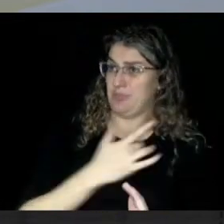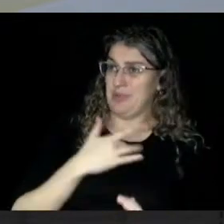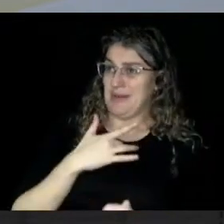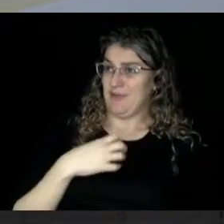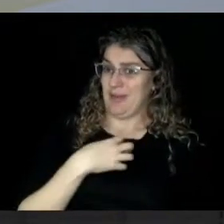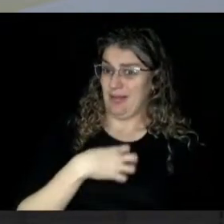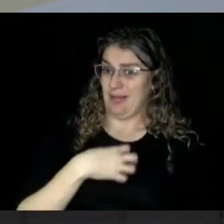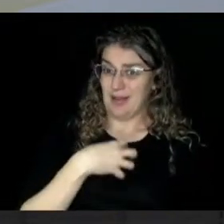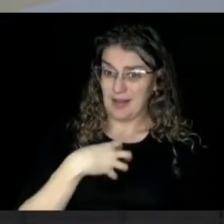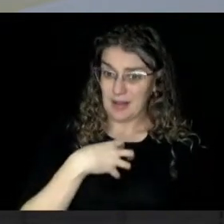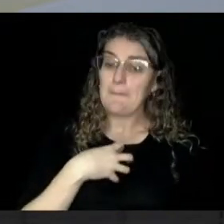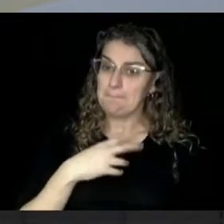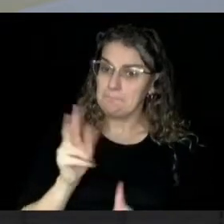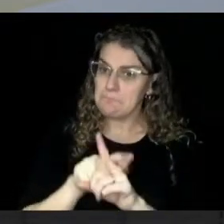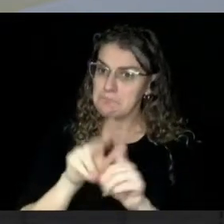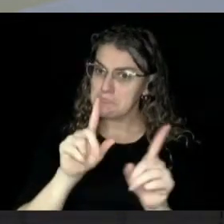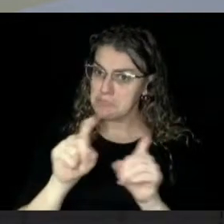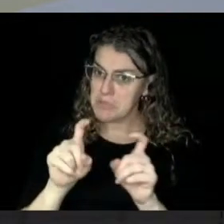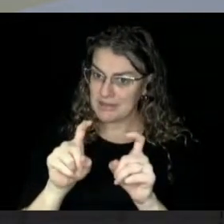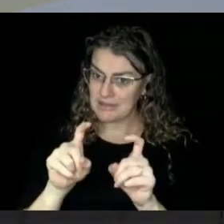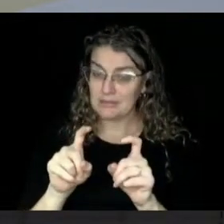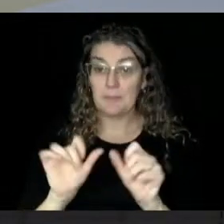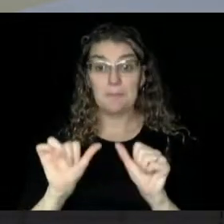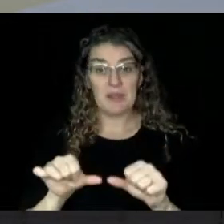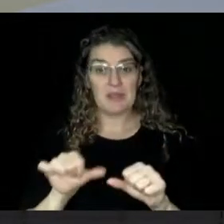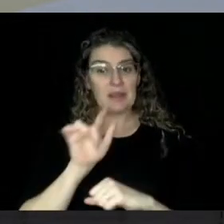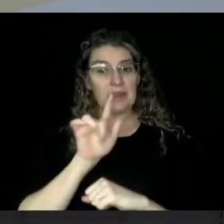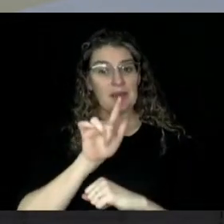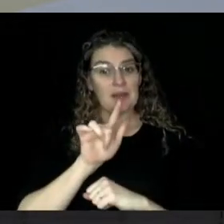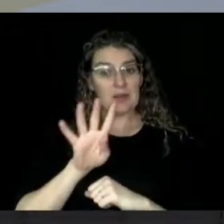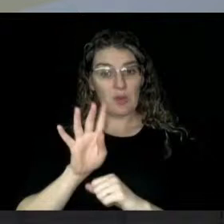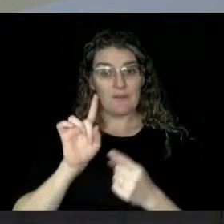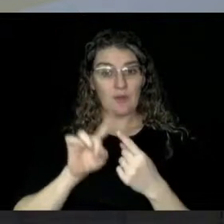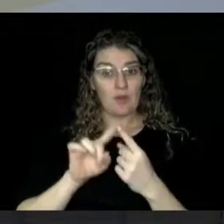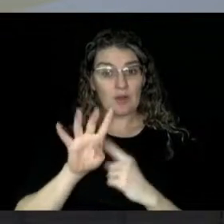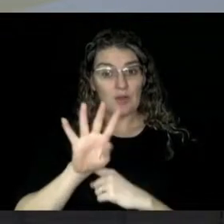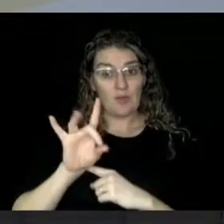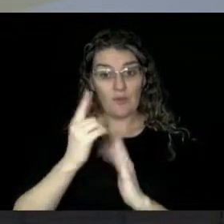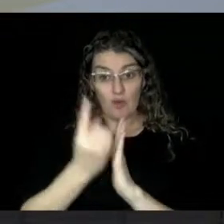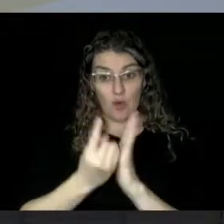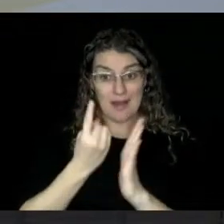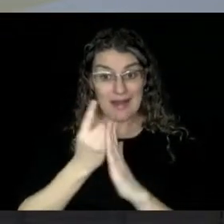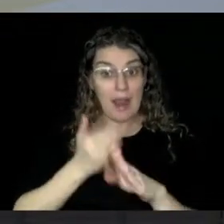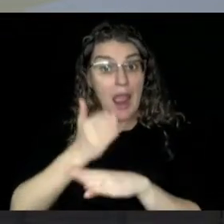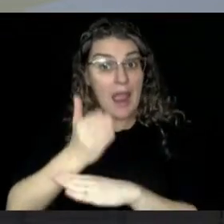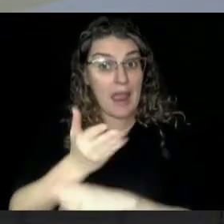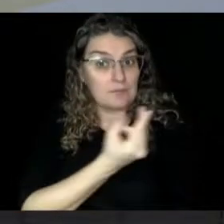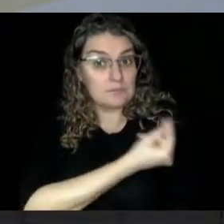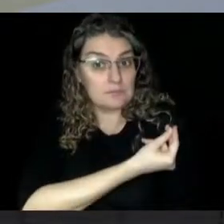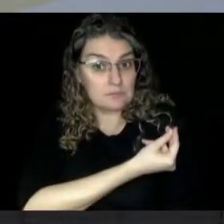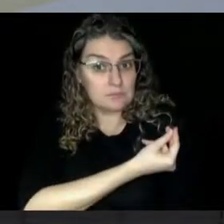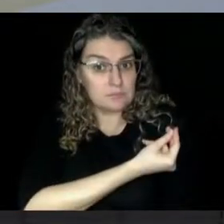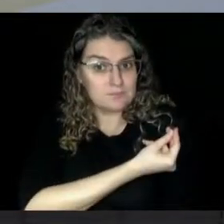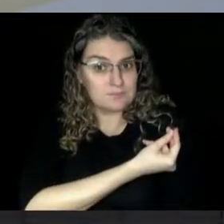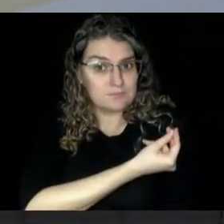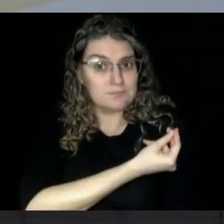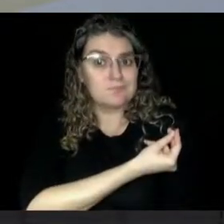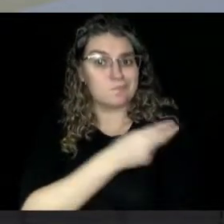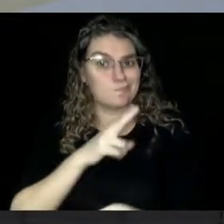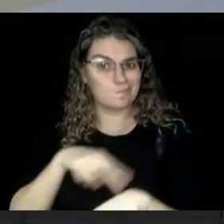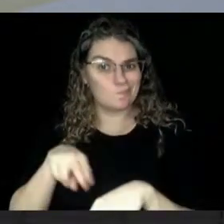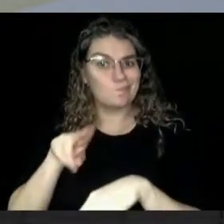think within 24 to 48 hours of getting the COVID vaccine, it would be quite